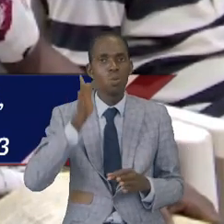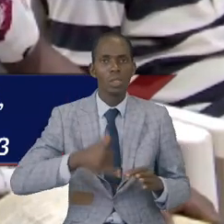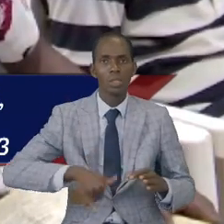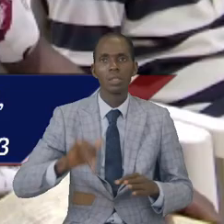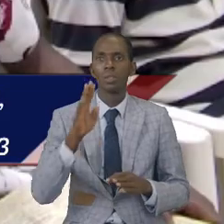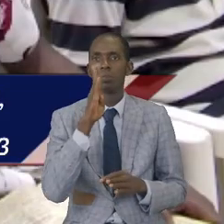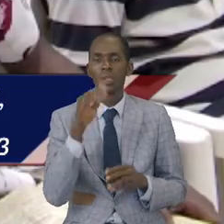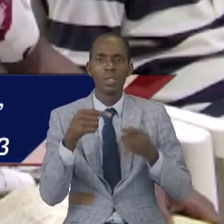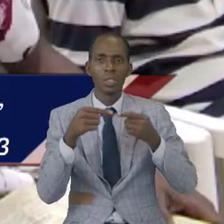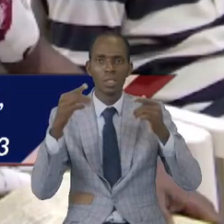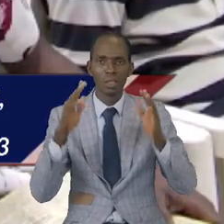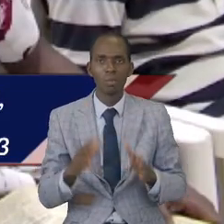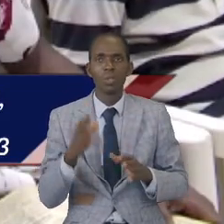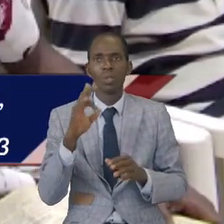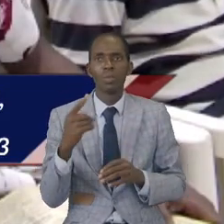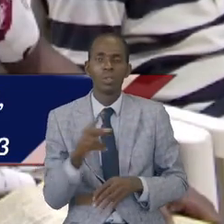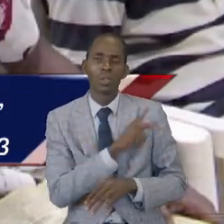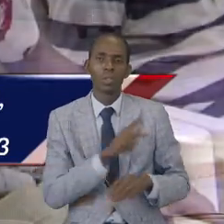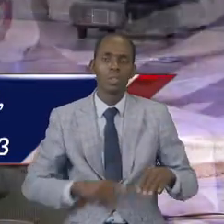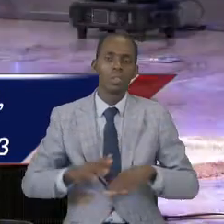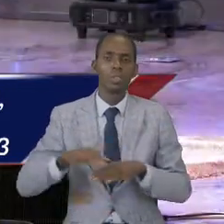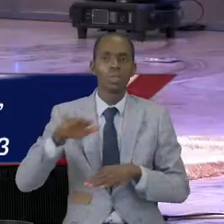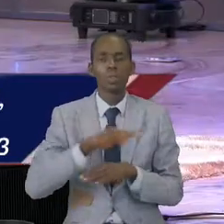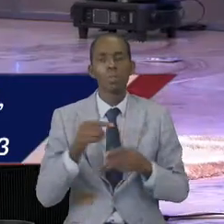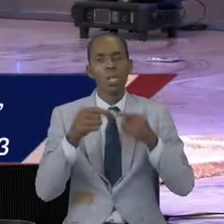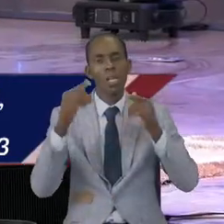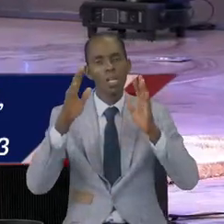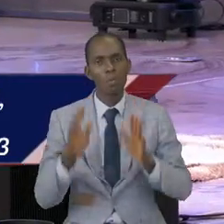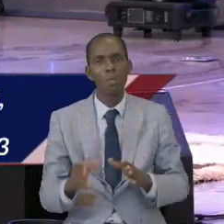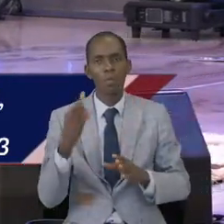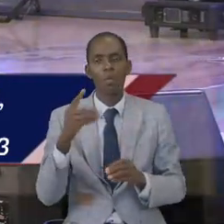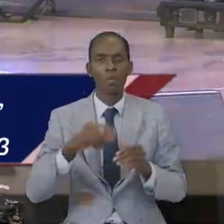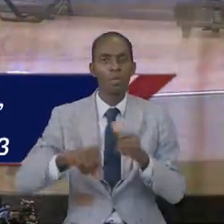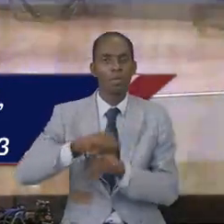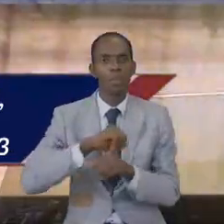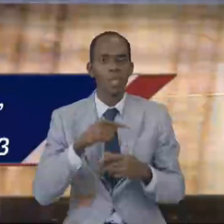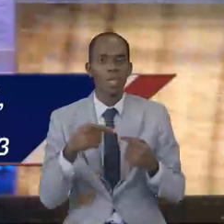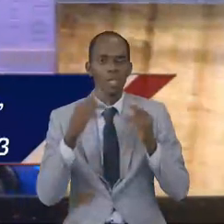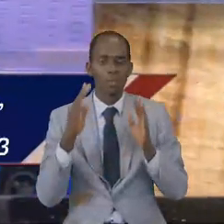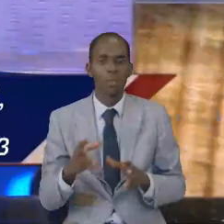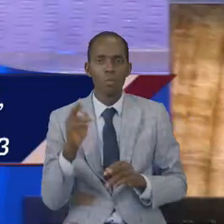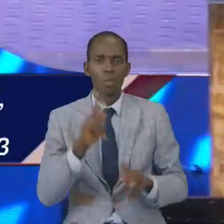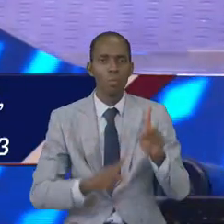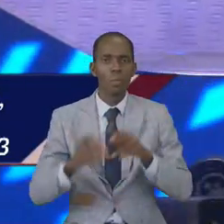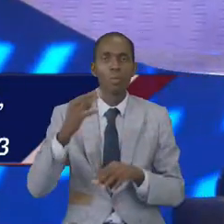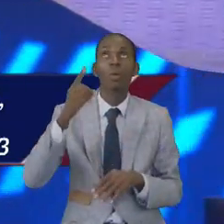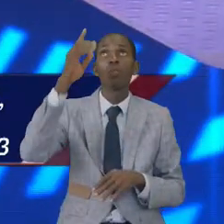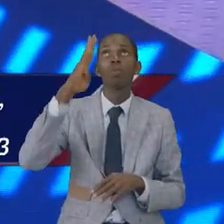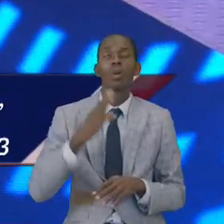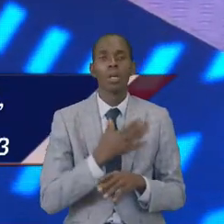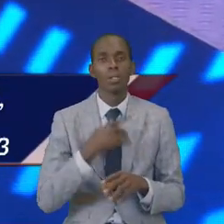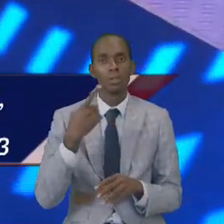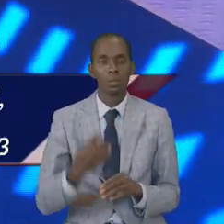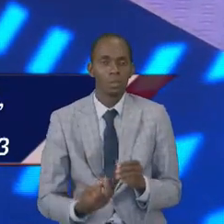kingdom, enemies of the fellowship, enemies of the people of God and the growth of the